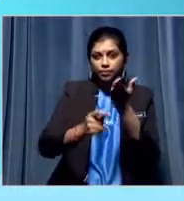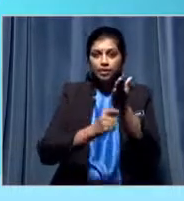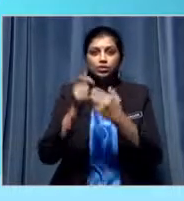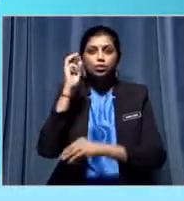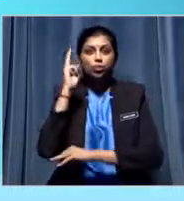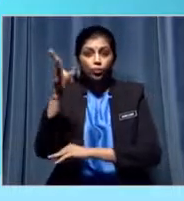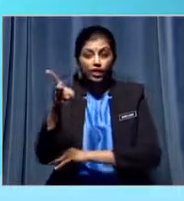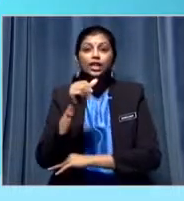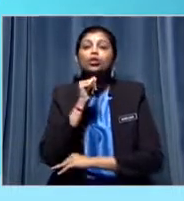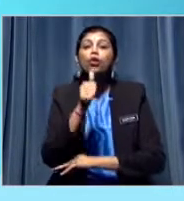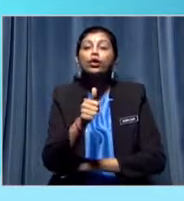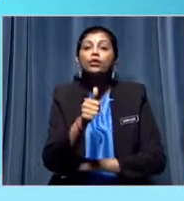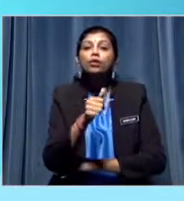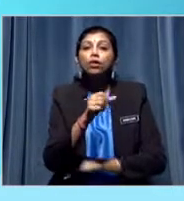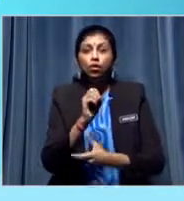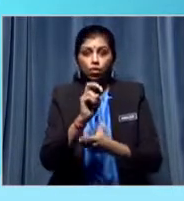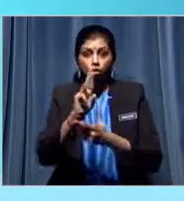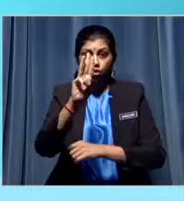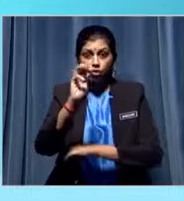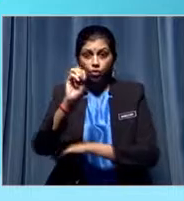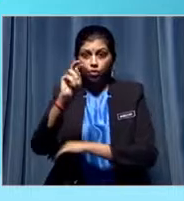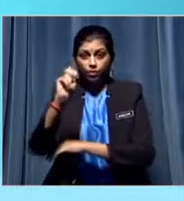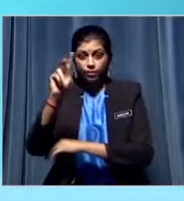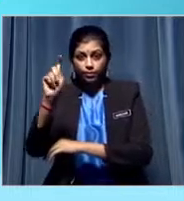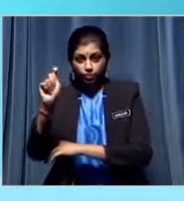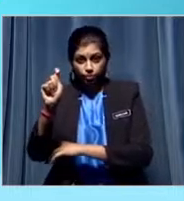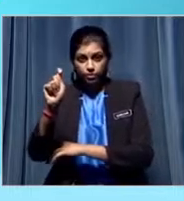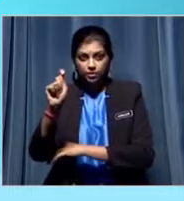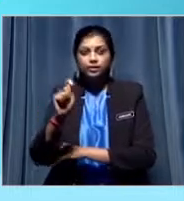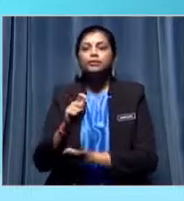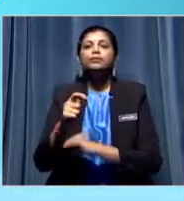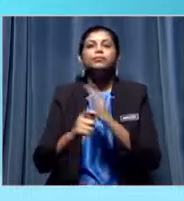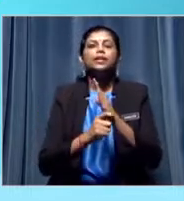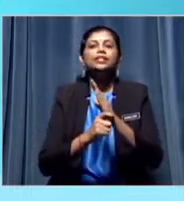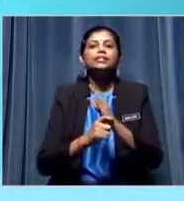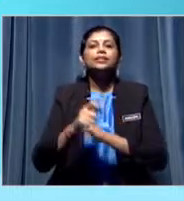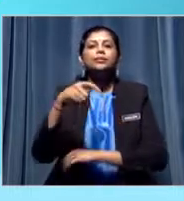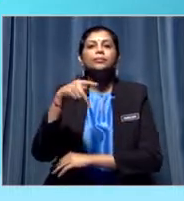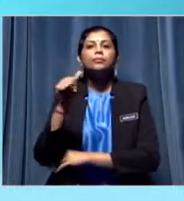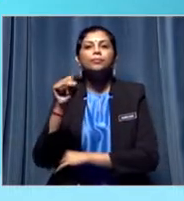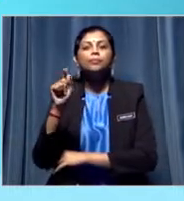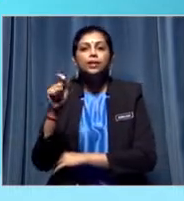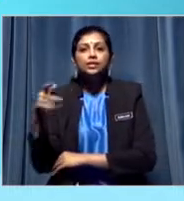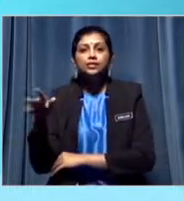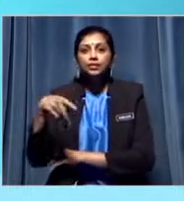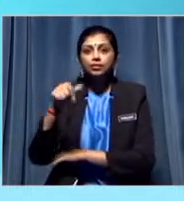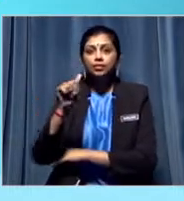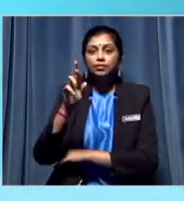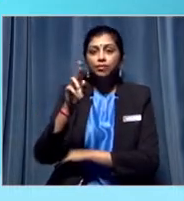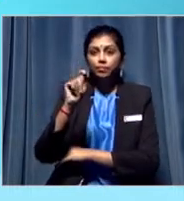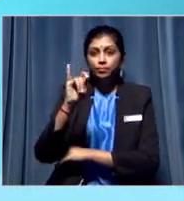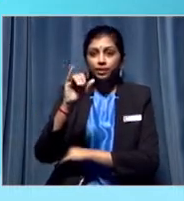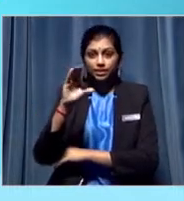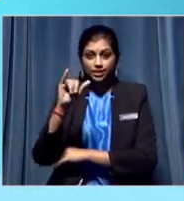won't have plus participle. For example, she will not have